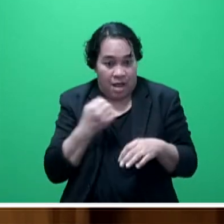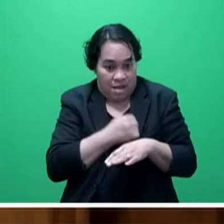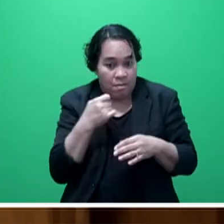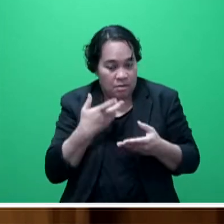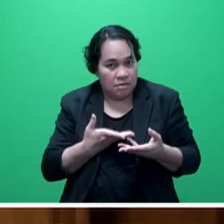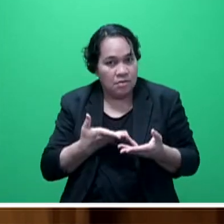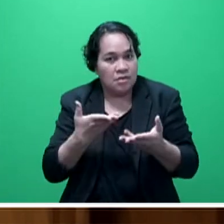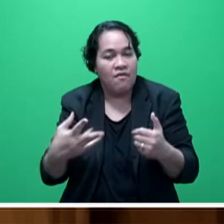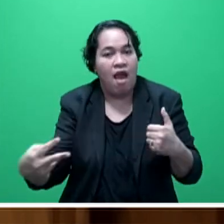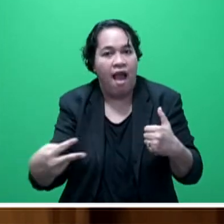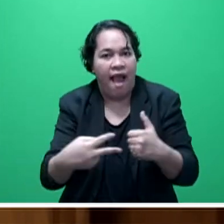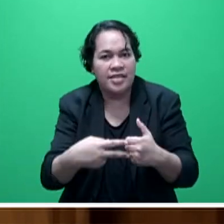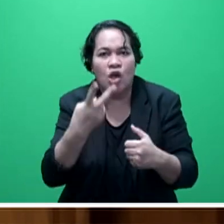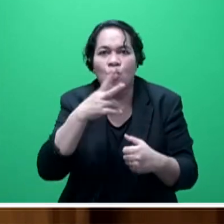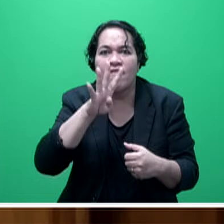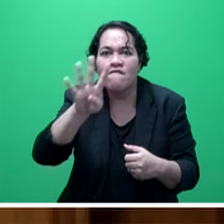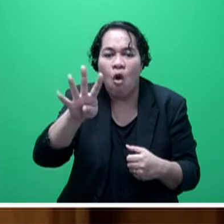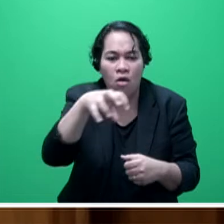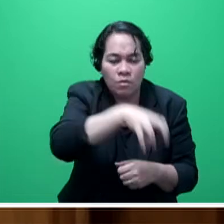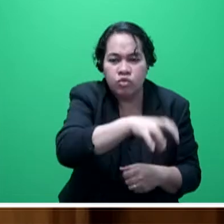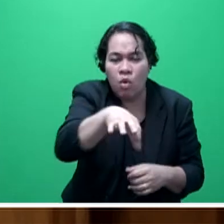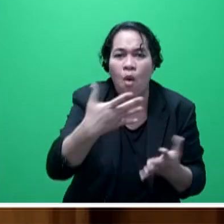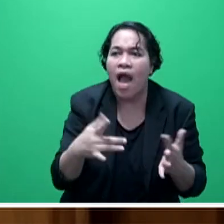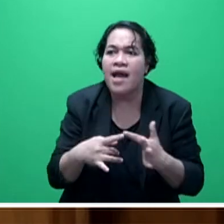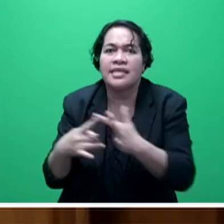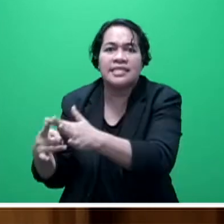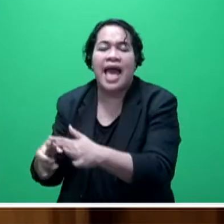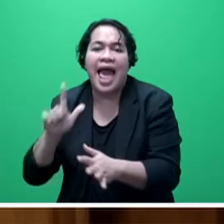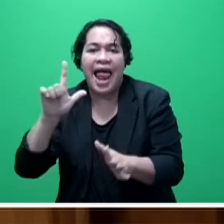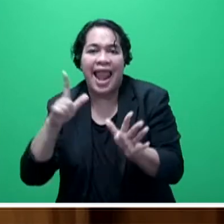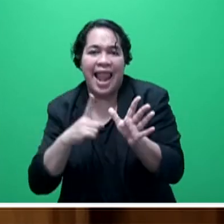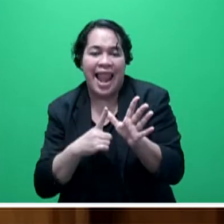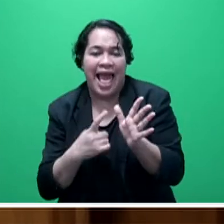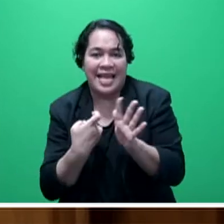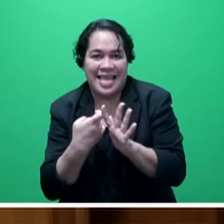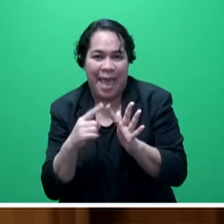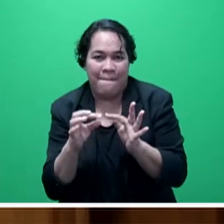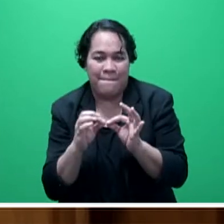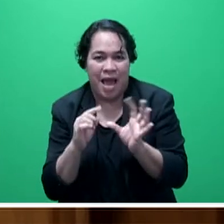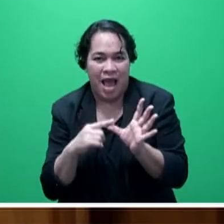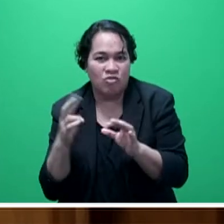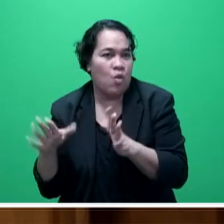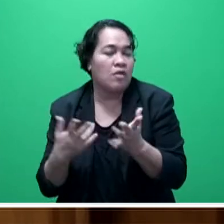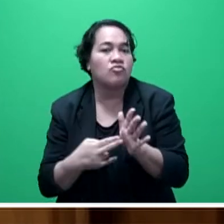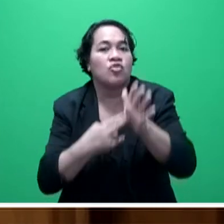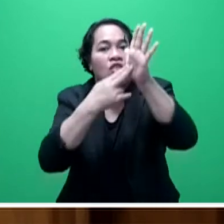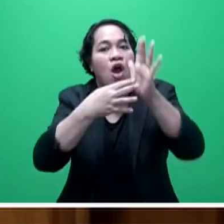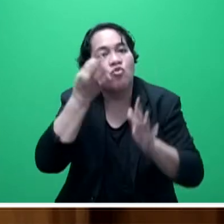through 24 ice plants from as far east as Lakemba to the far north of